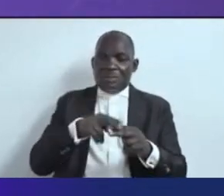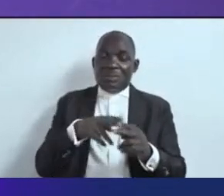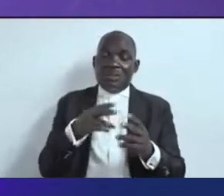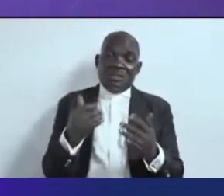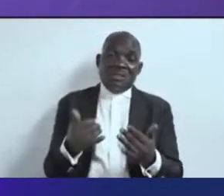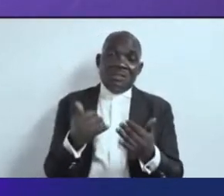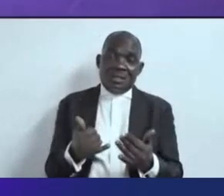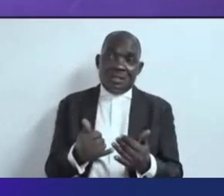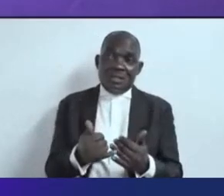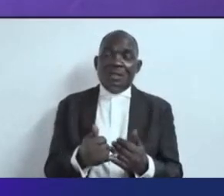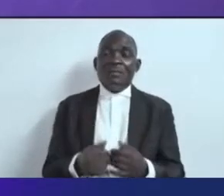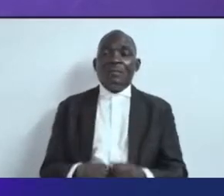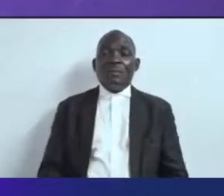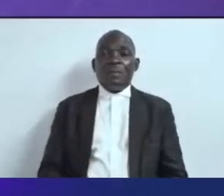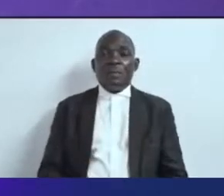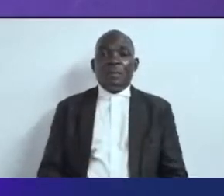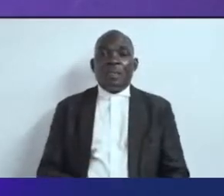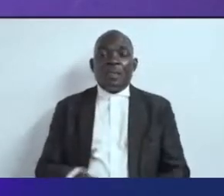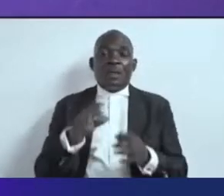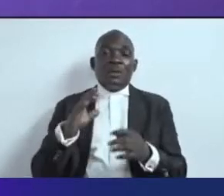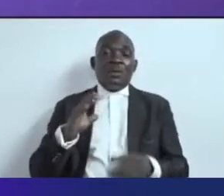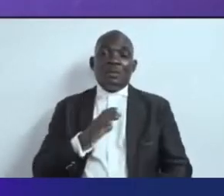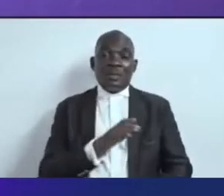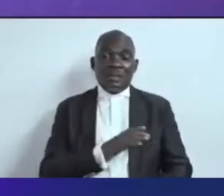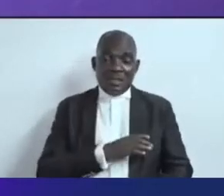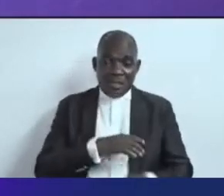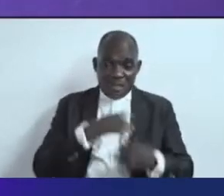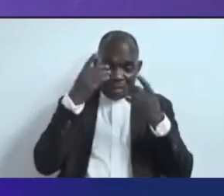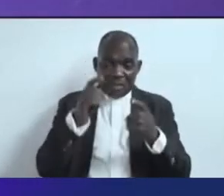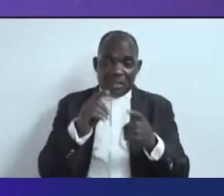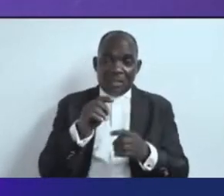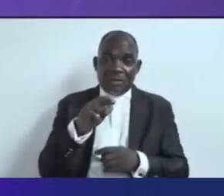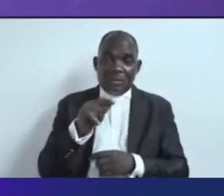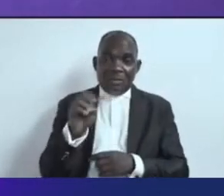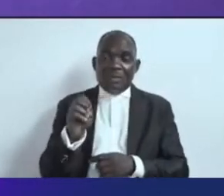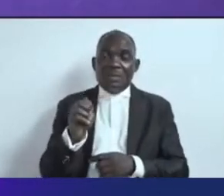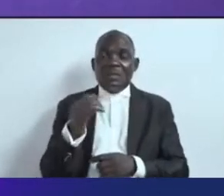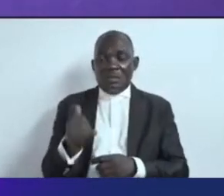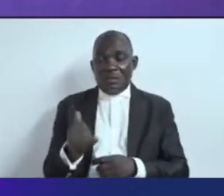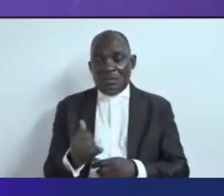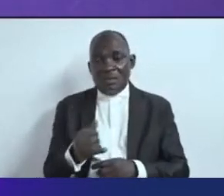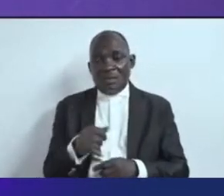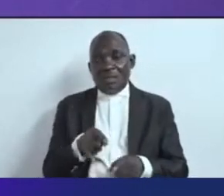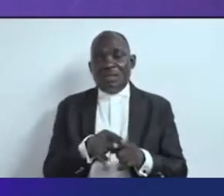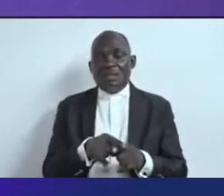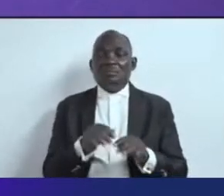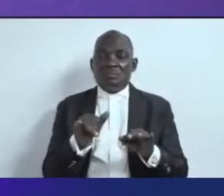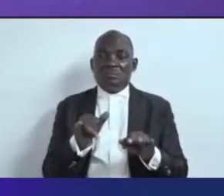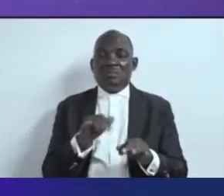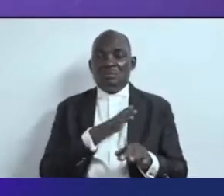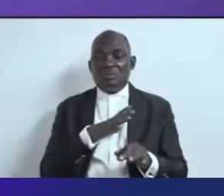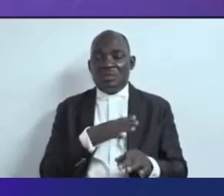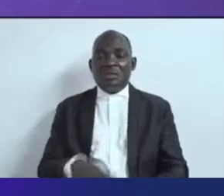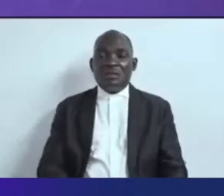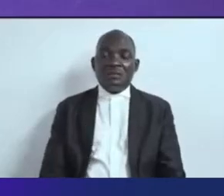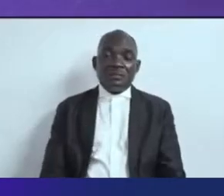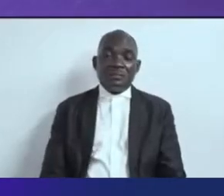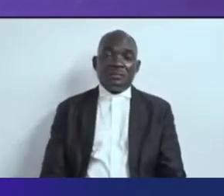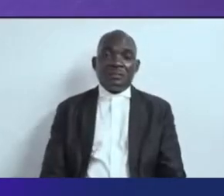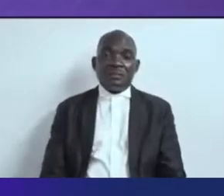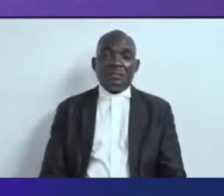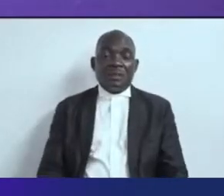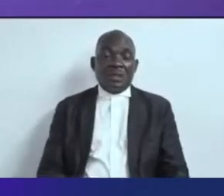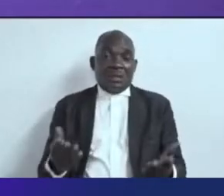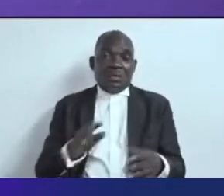current juncture, the committee judged the risk to inflation outlook as fairly balanced.